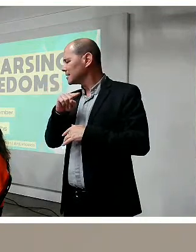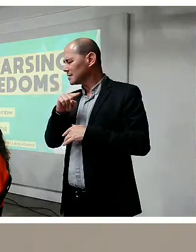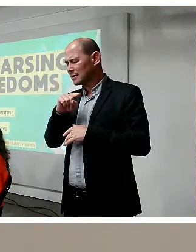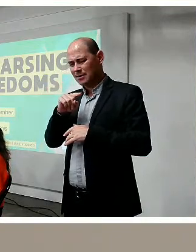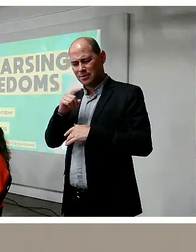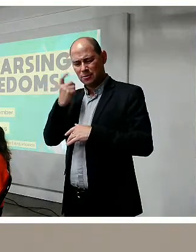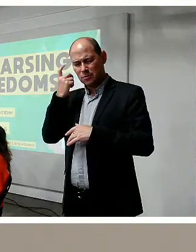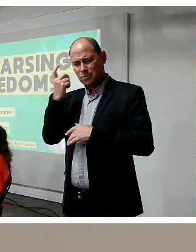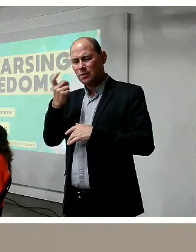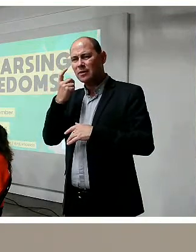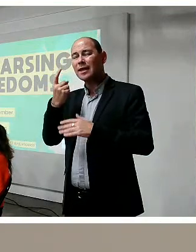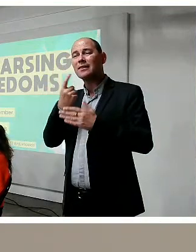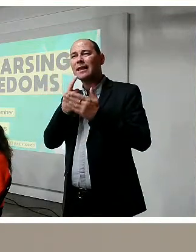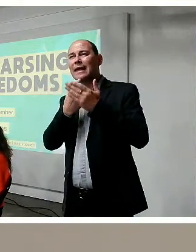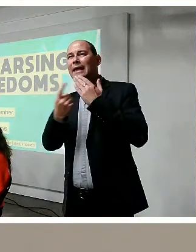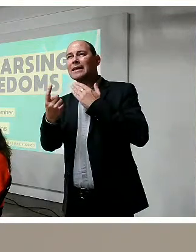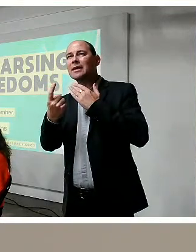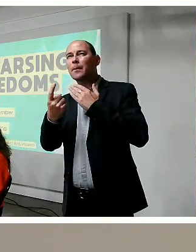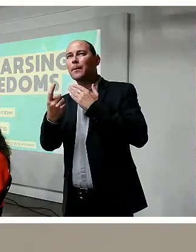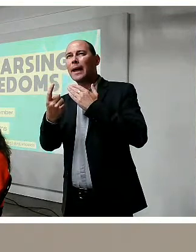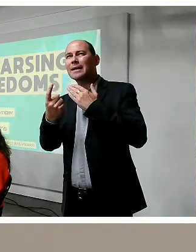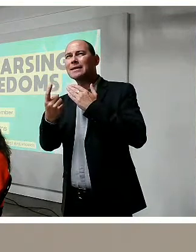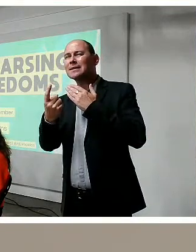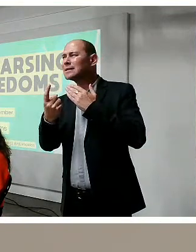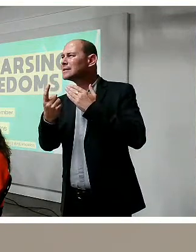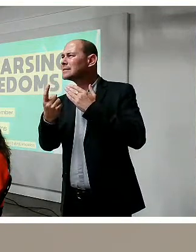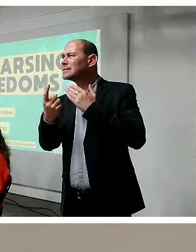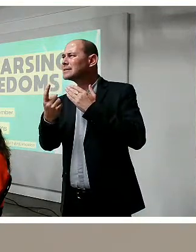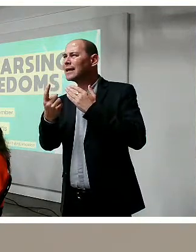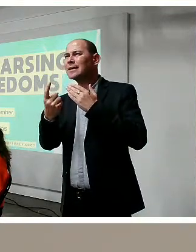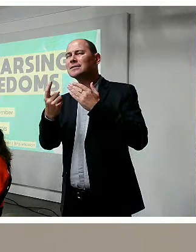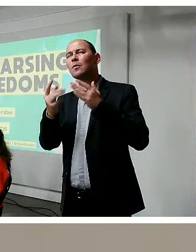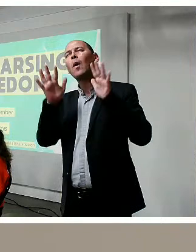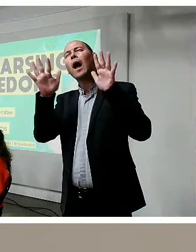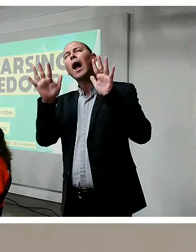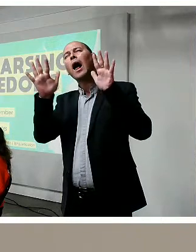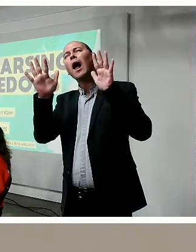is heralded in such a kind of, it's really reified.